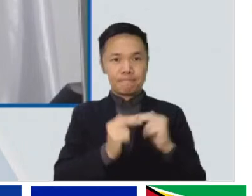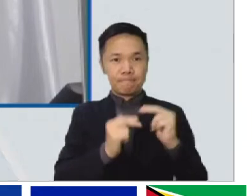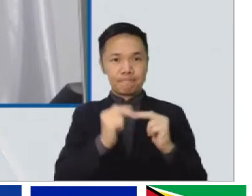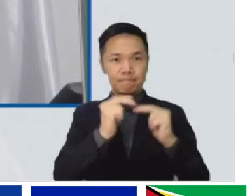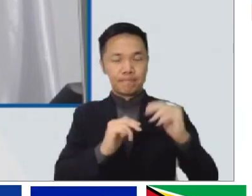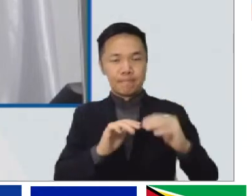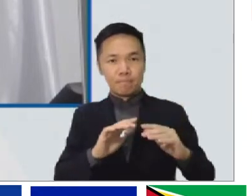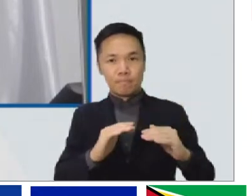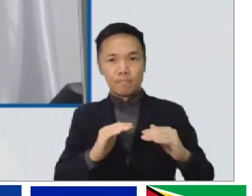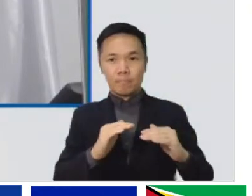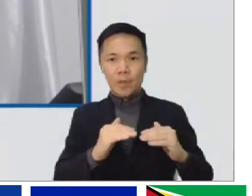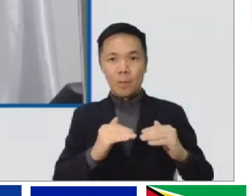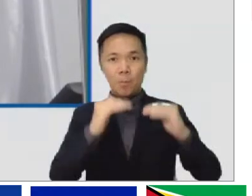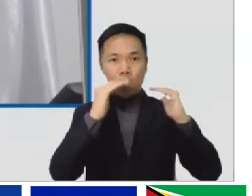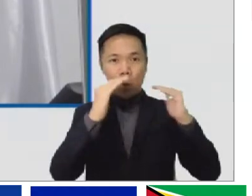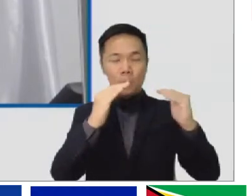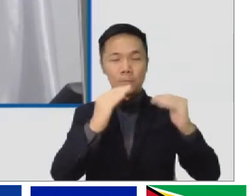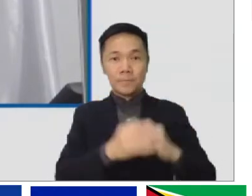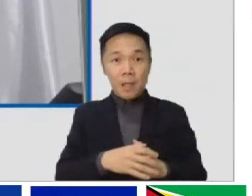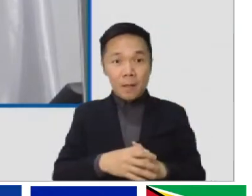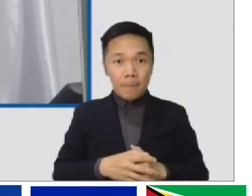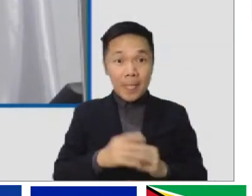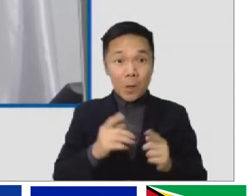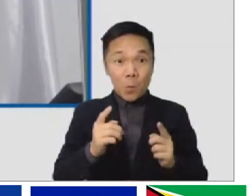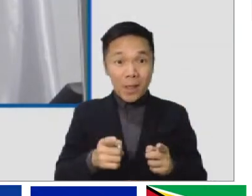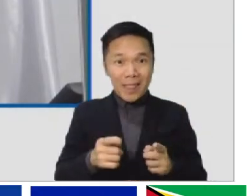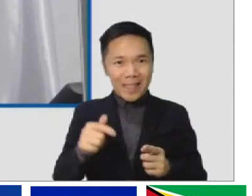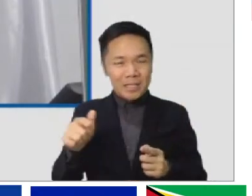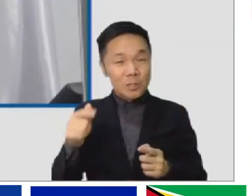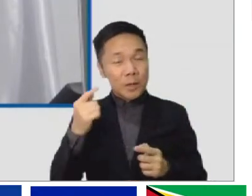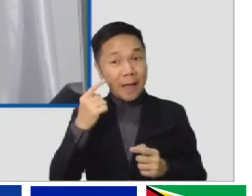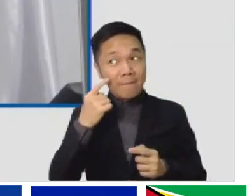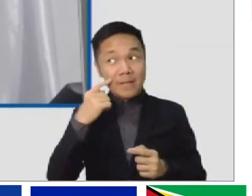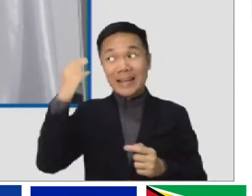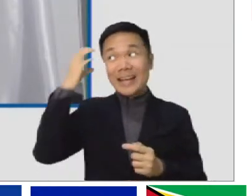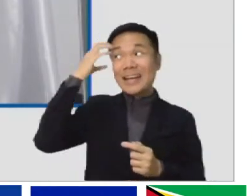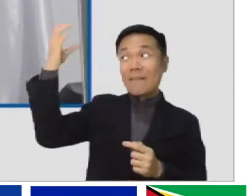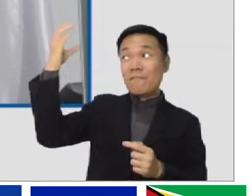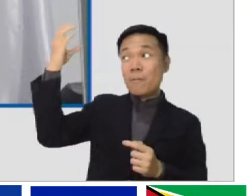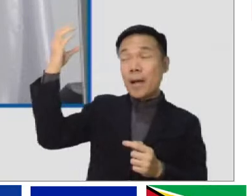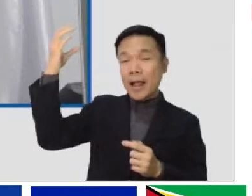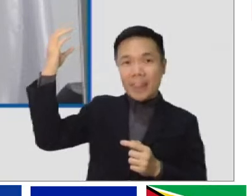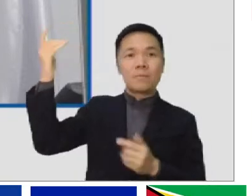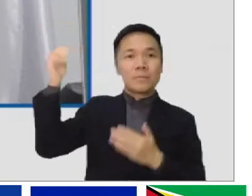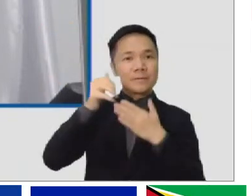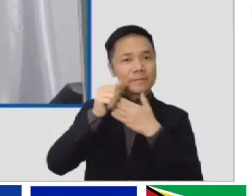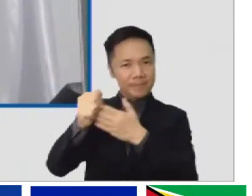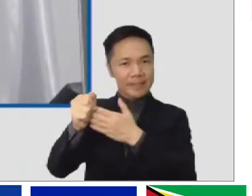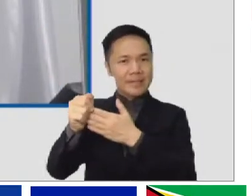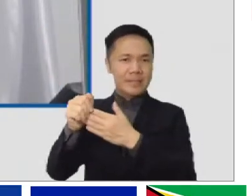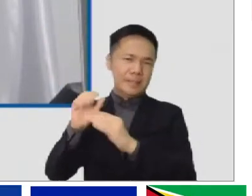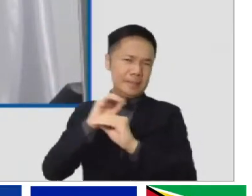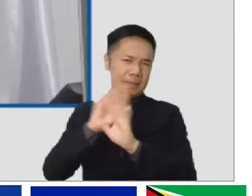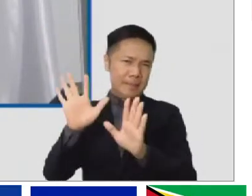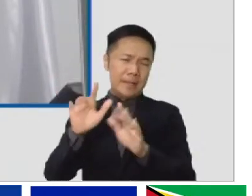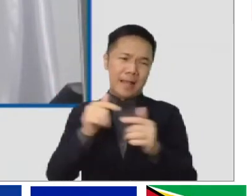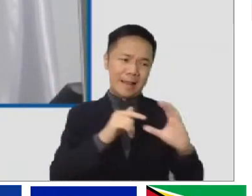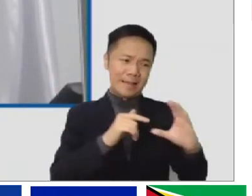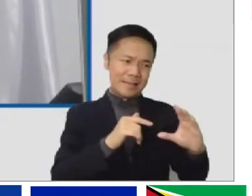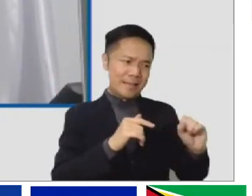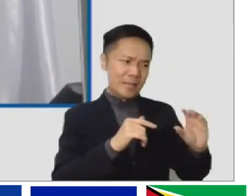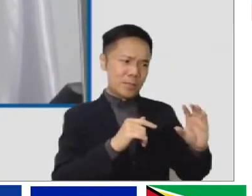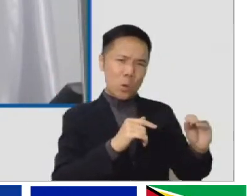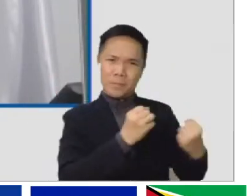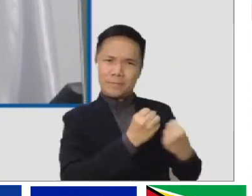clear action by our governments and by our society and community in order to have